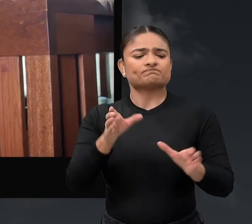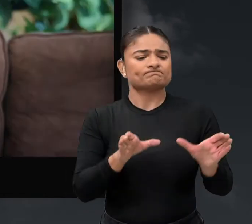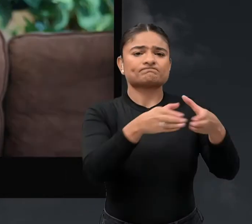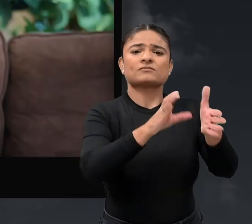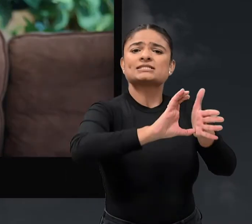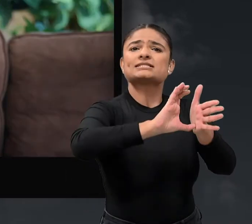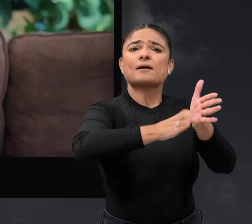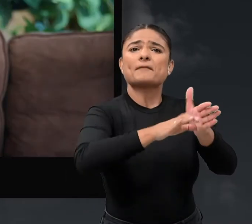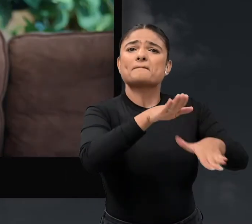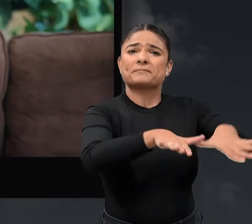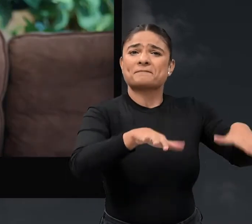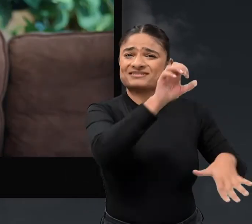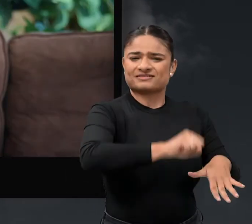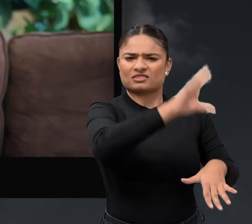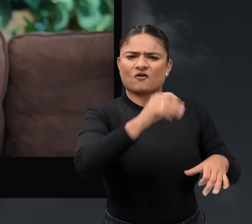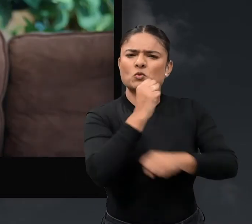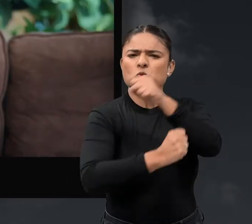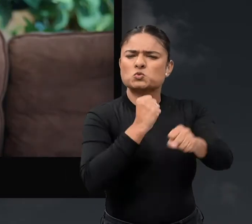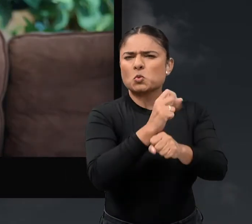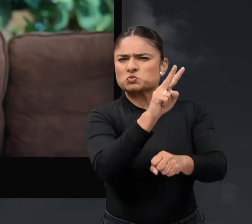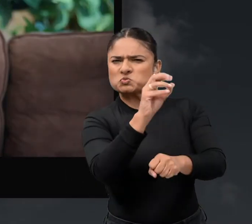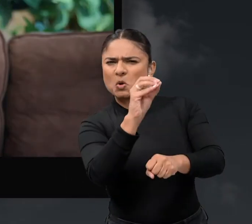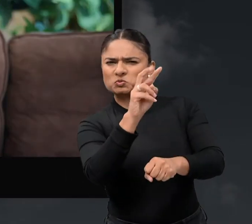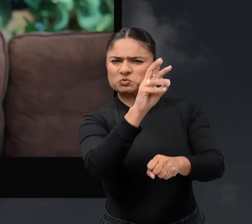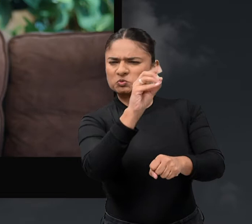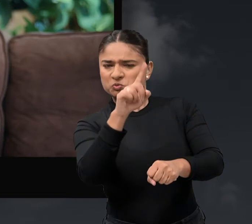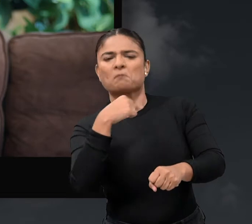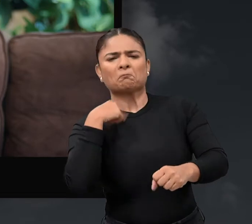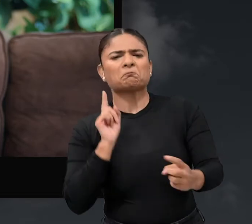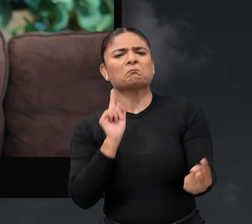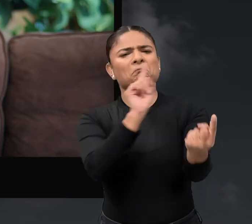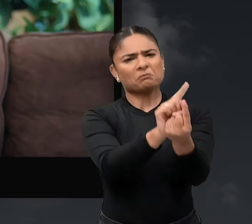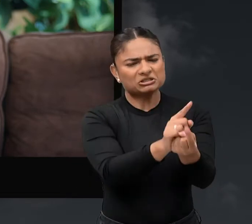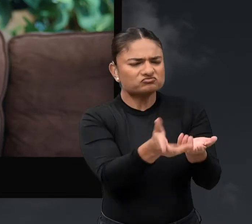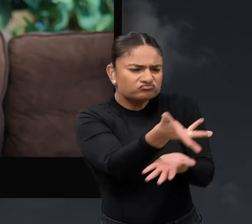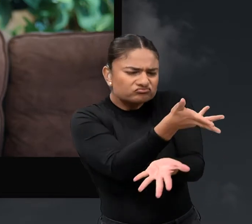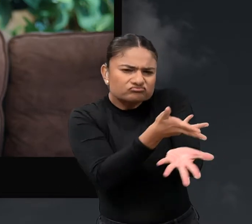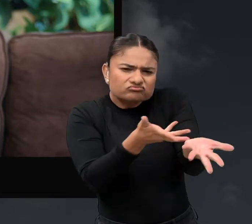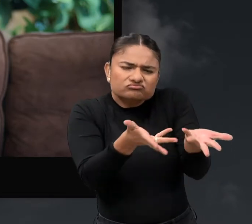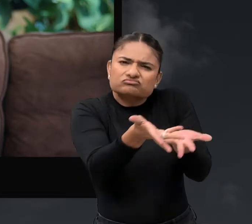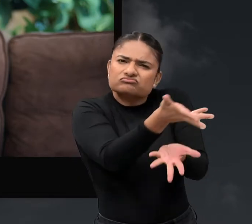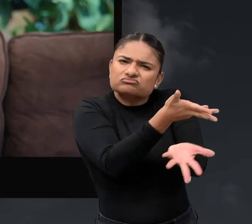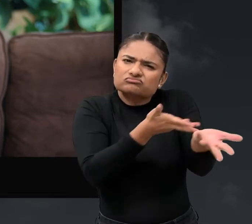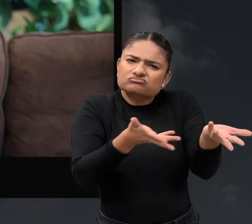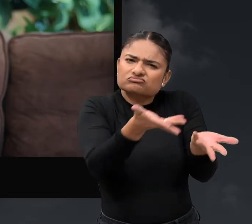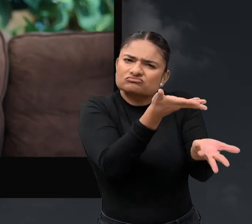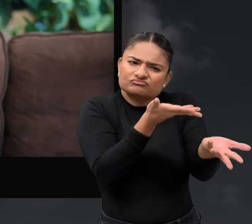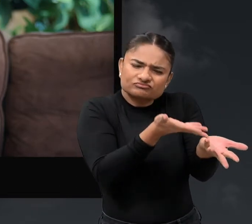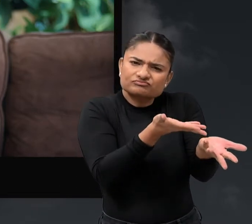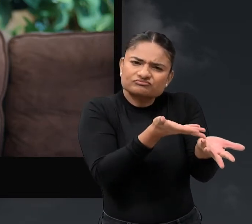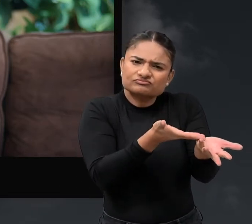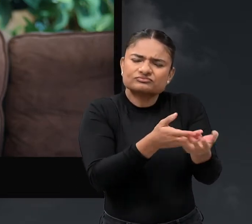Ka tla jwale ka kopana le DPSA, Disabled People South Africa. Ke bona e ne le hona le montseno bo